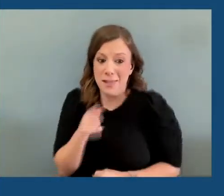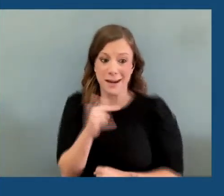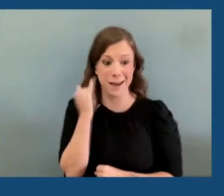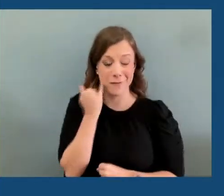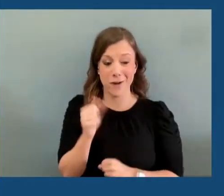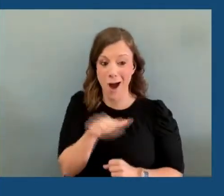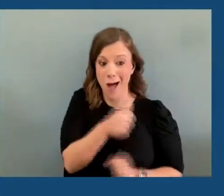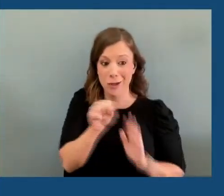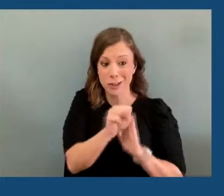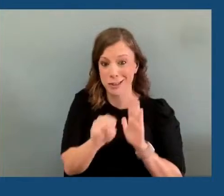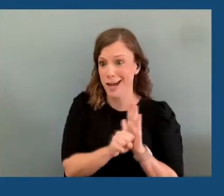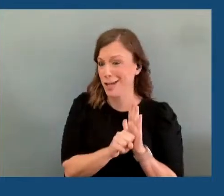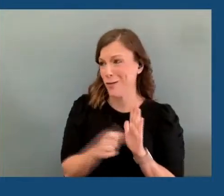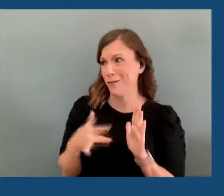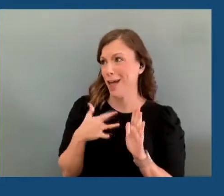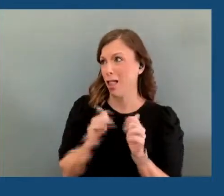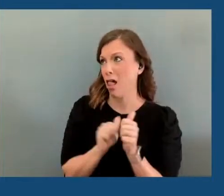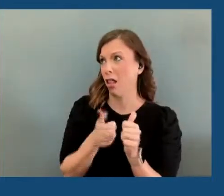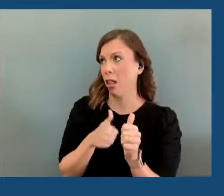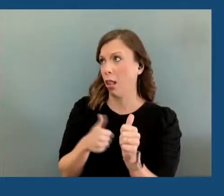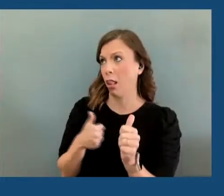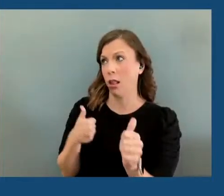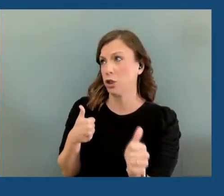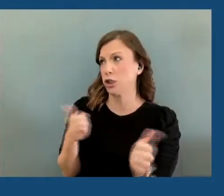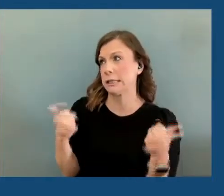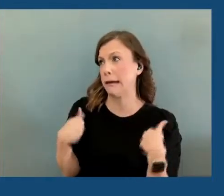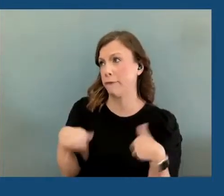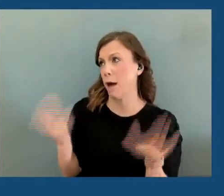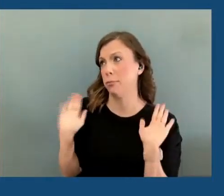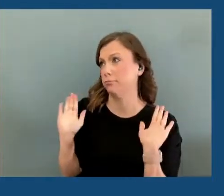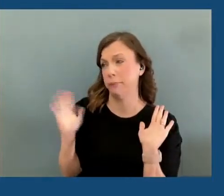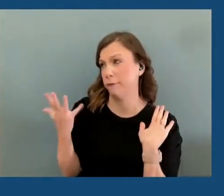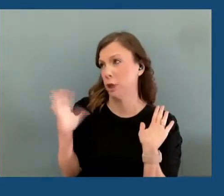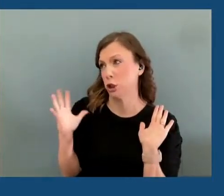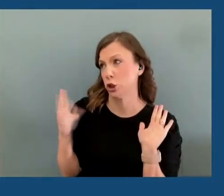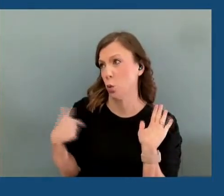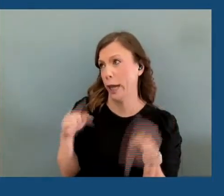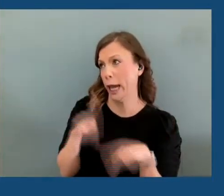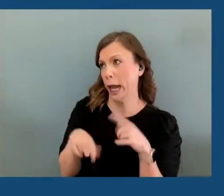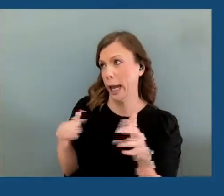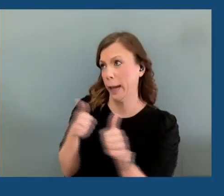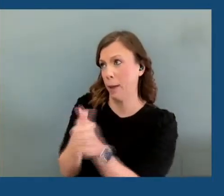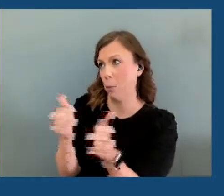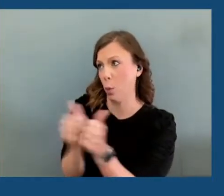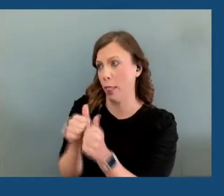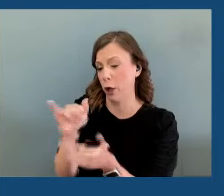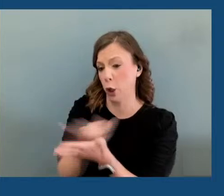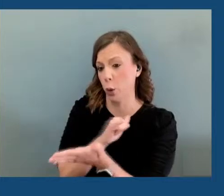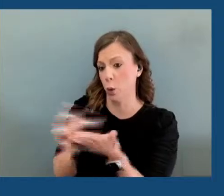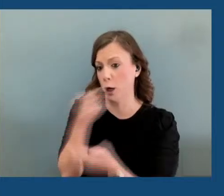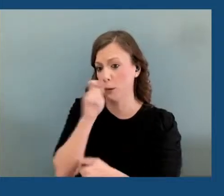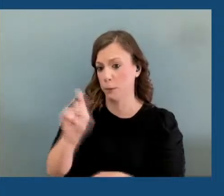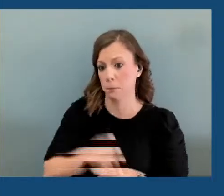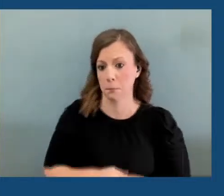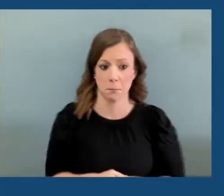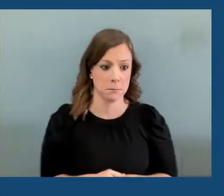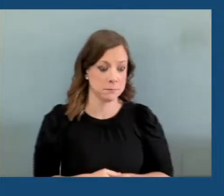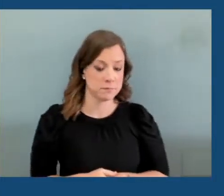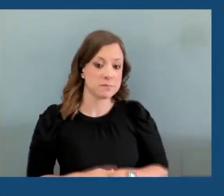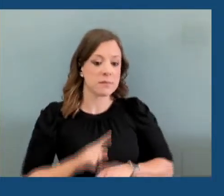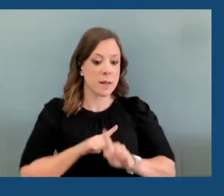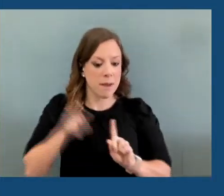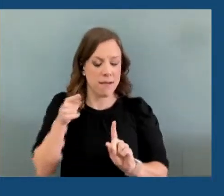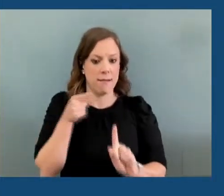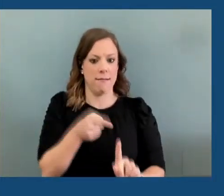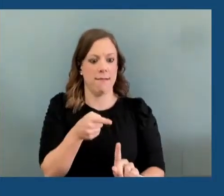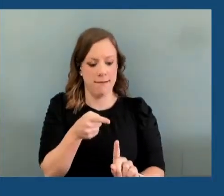you will never catch up to us, right? Just throw in the towel, right? But this is so exciting because it's not about the